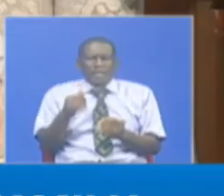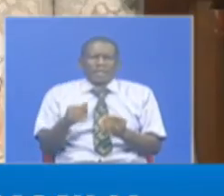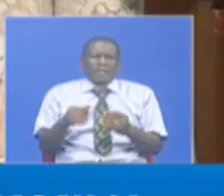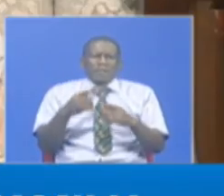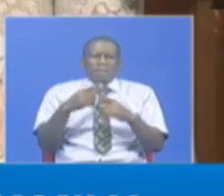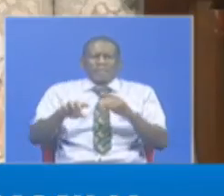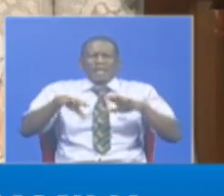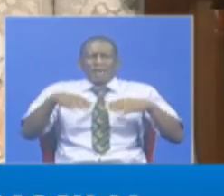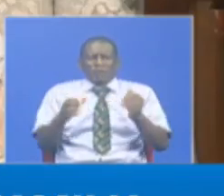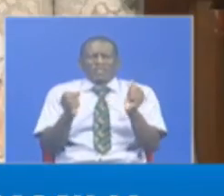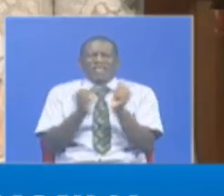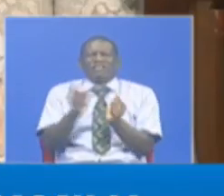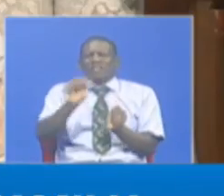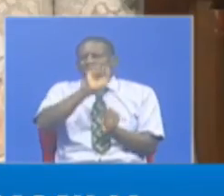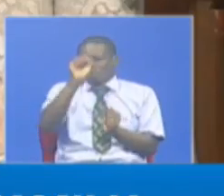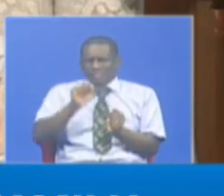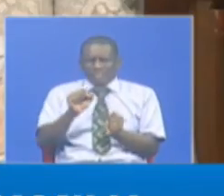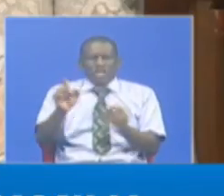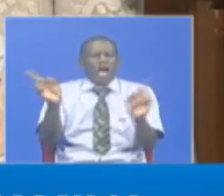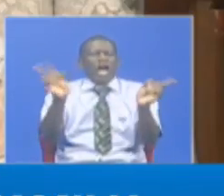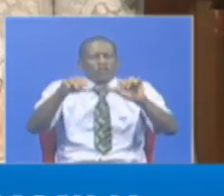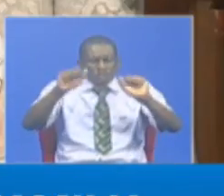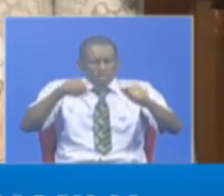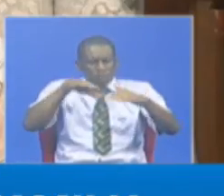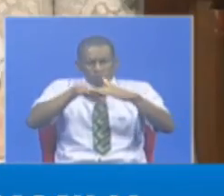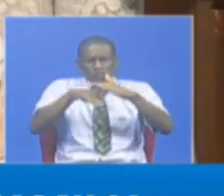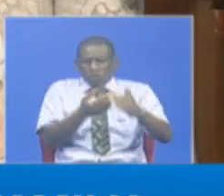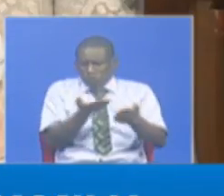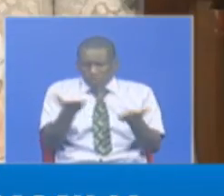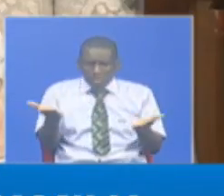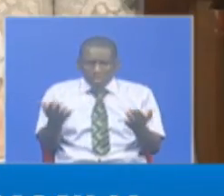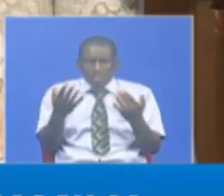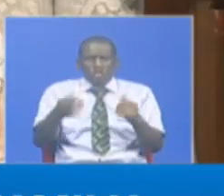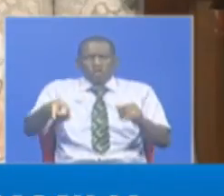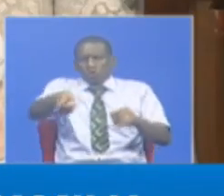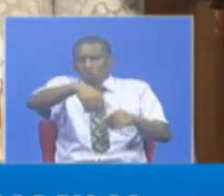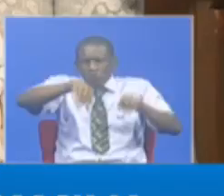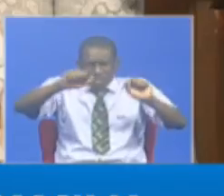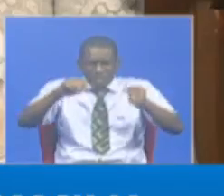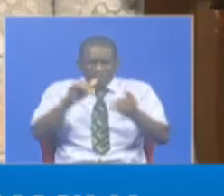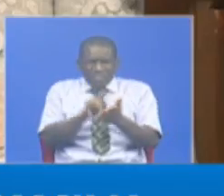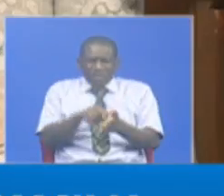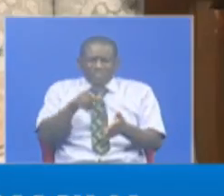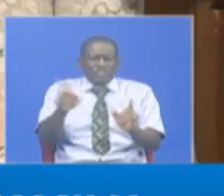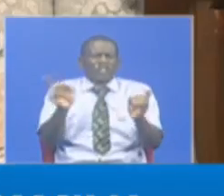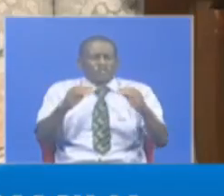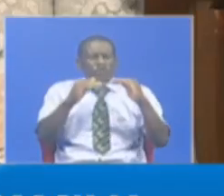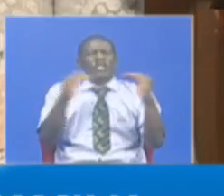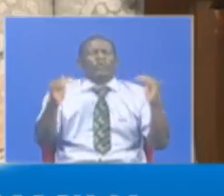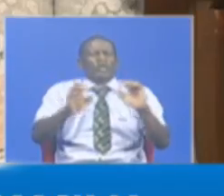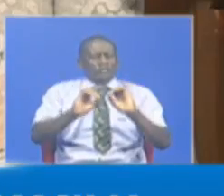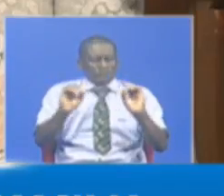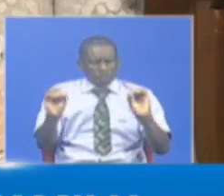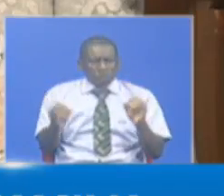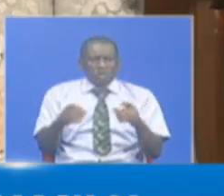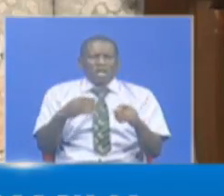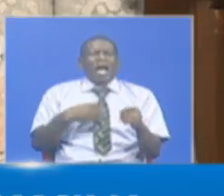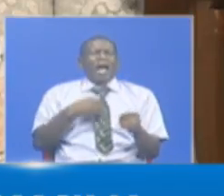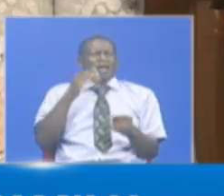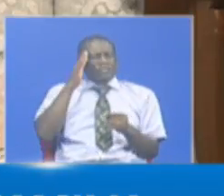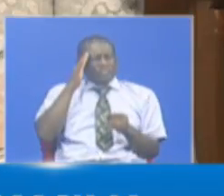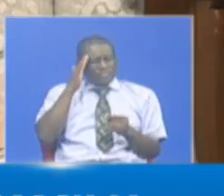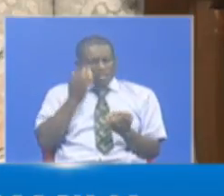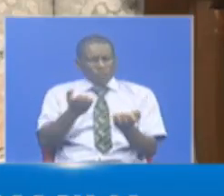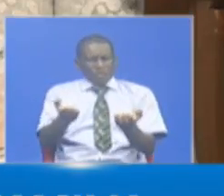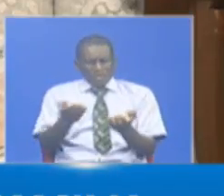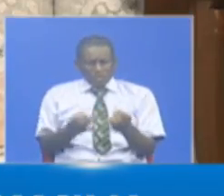about 11% were not able to access. So we do agree that is not equity. But I think we need to